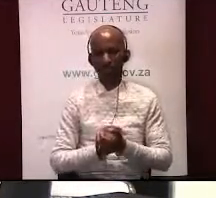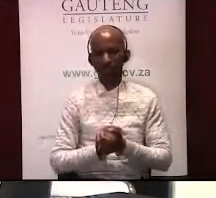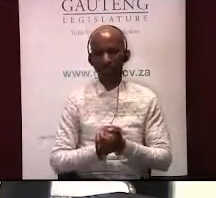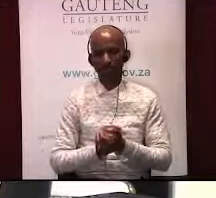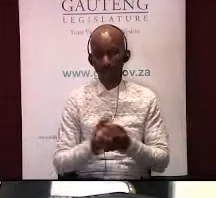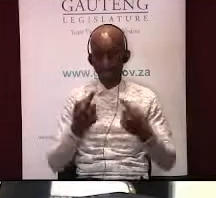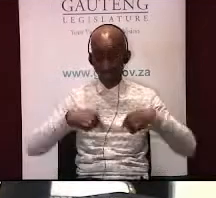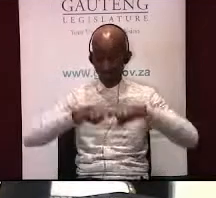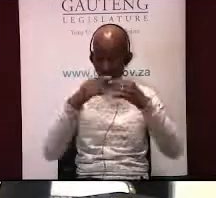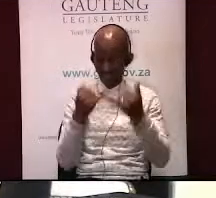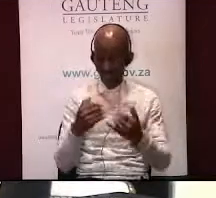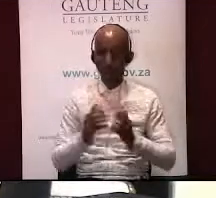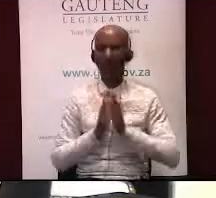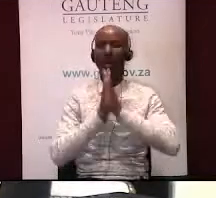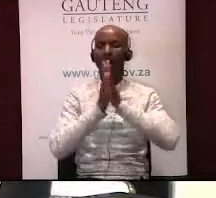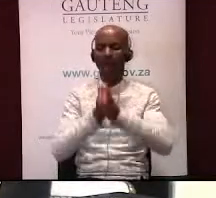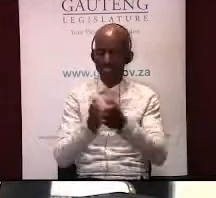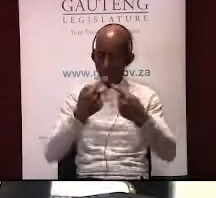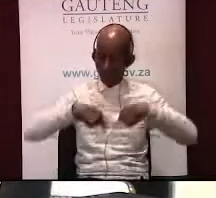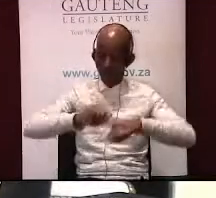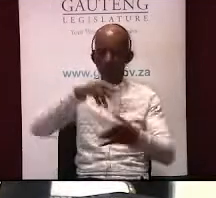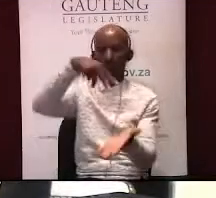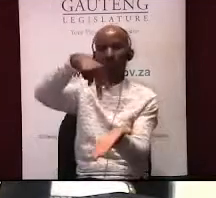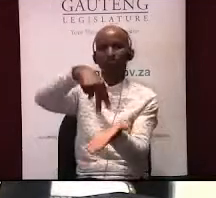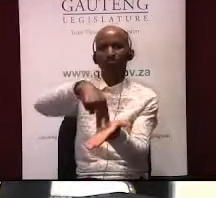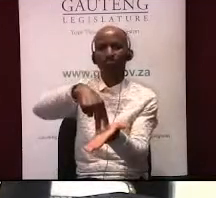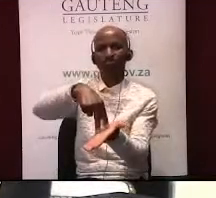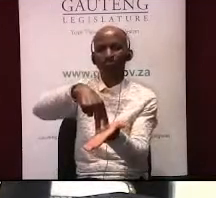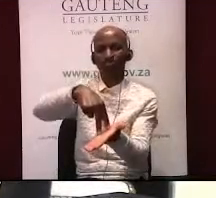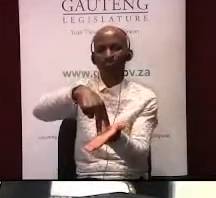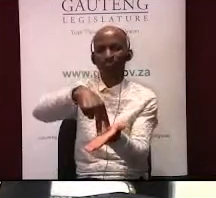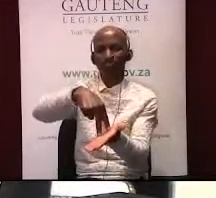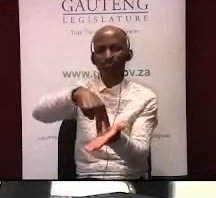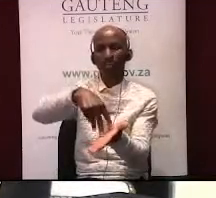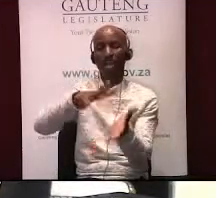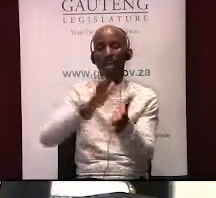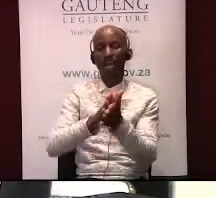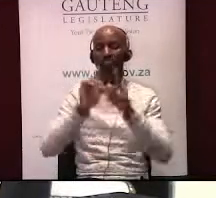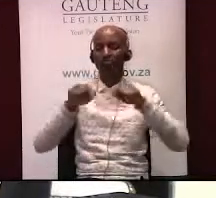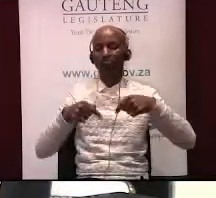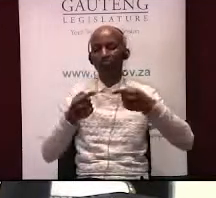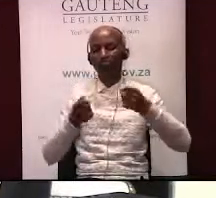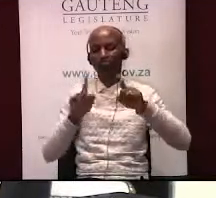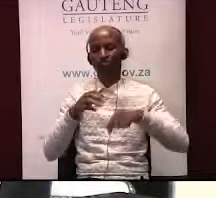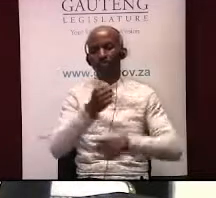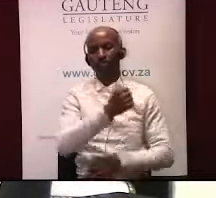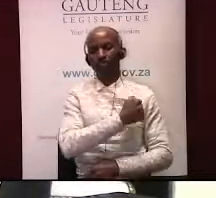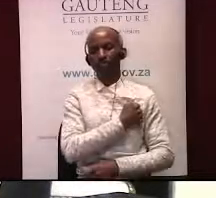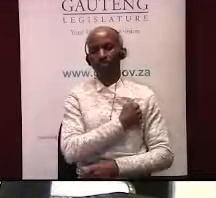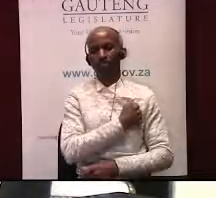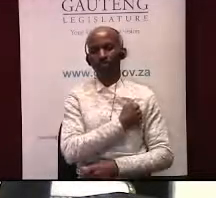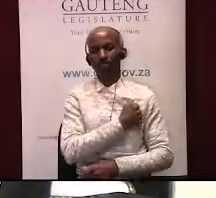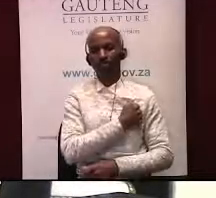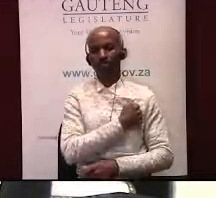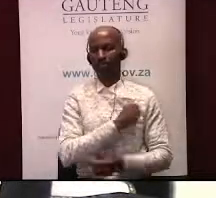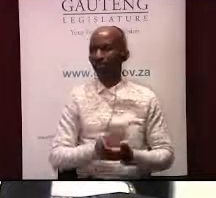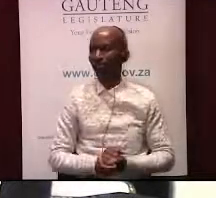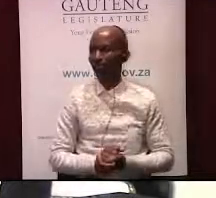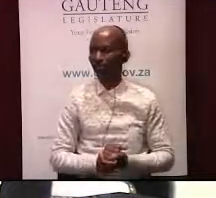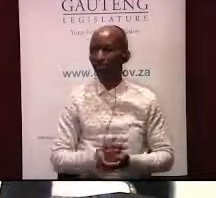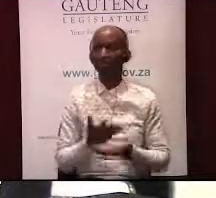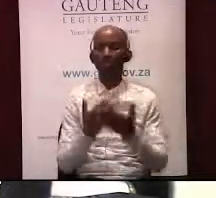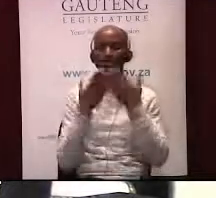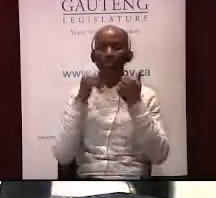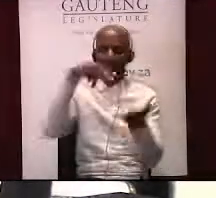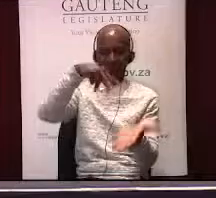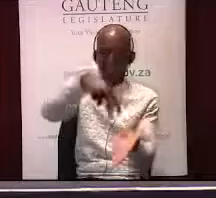I would therefore request that we all stand and we sing the national anthem. Can we